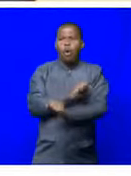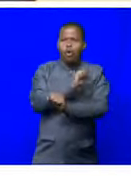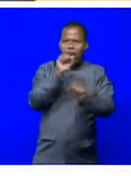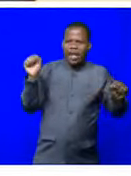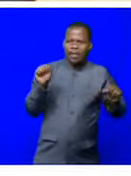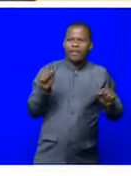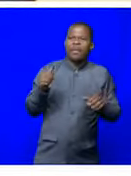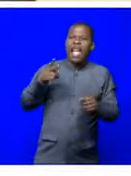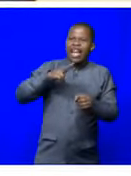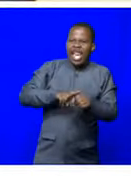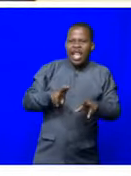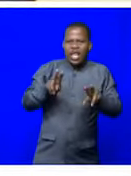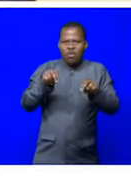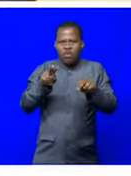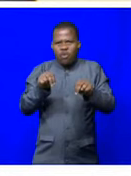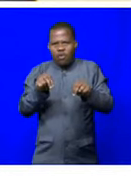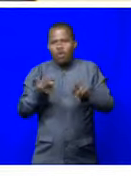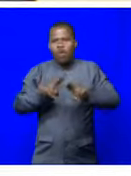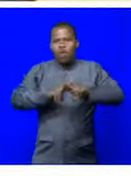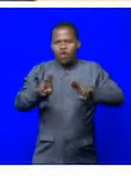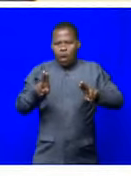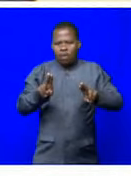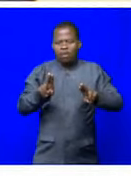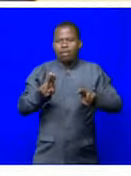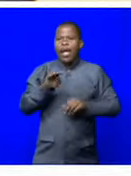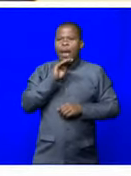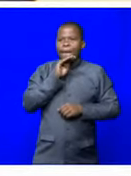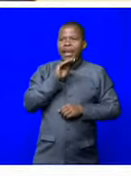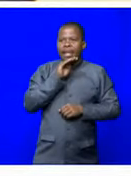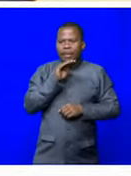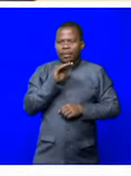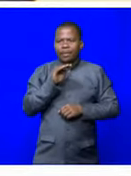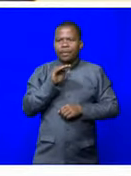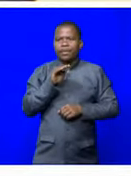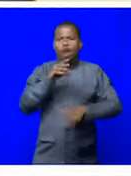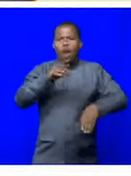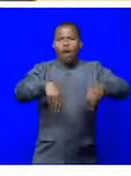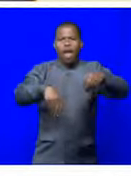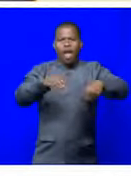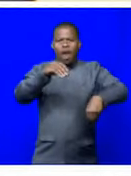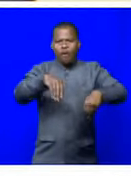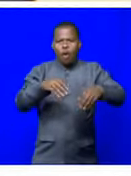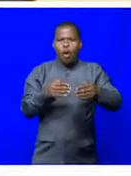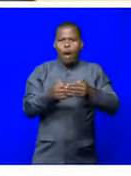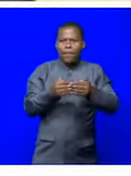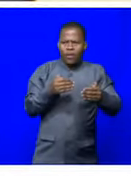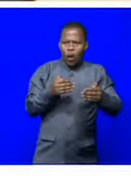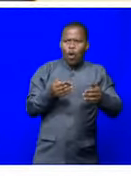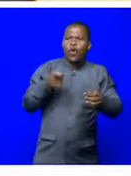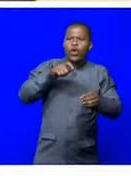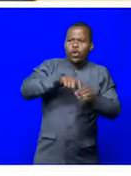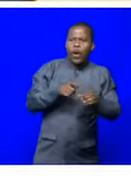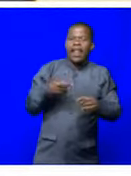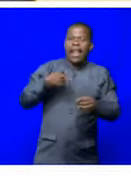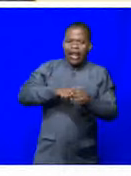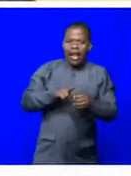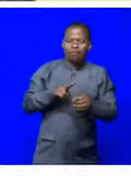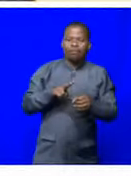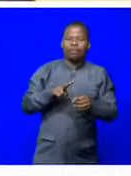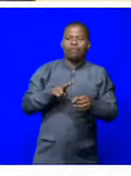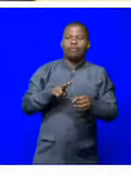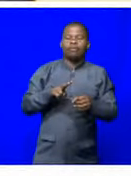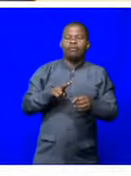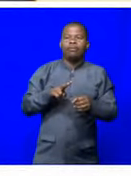kepha akusiyo umlomusha kute politiki ngoba abevela khona etermini